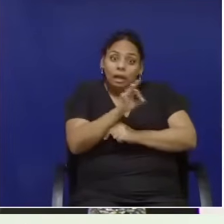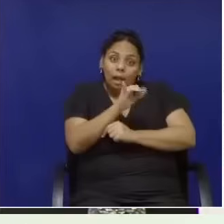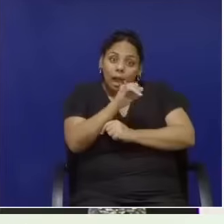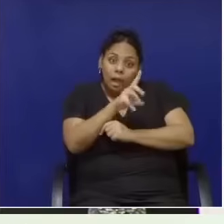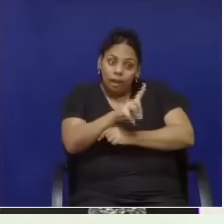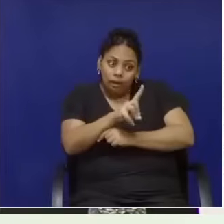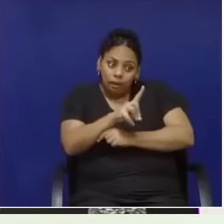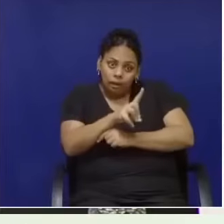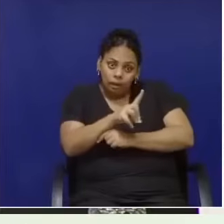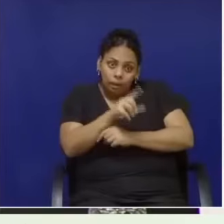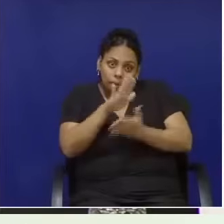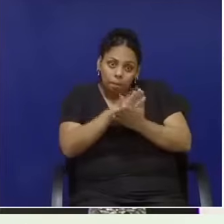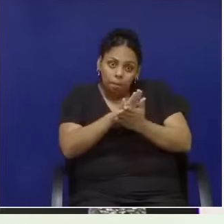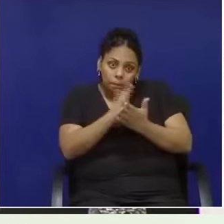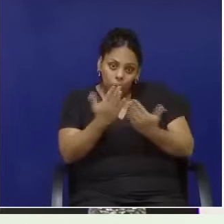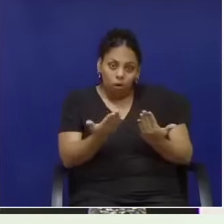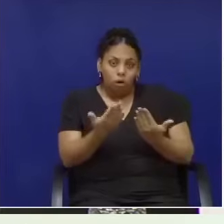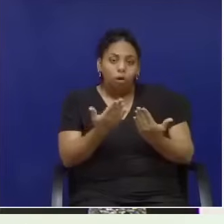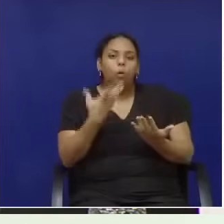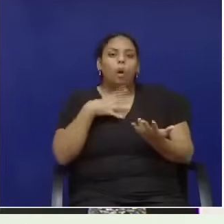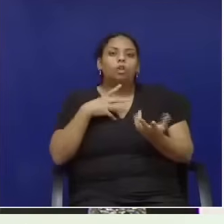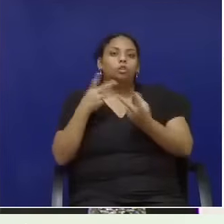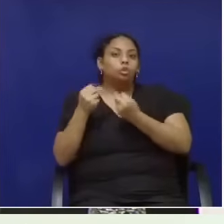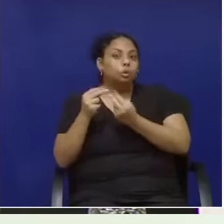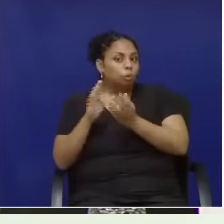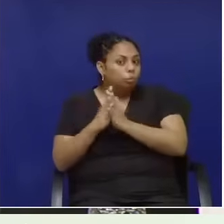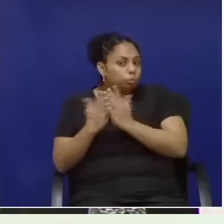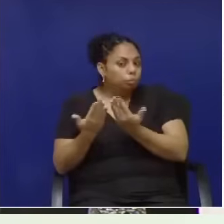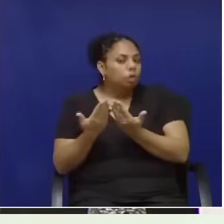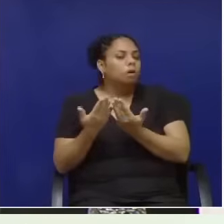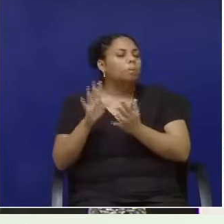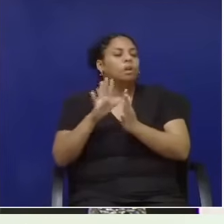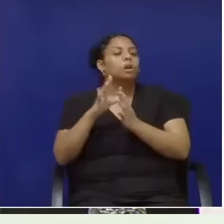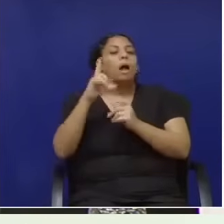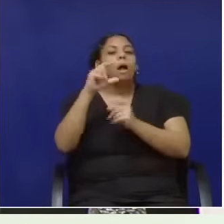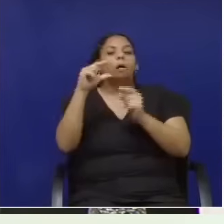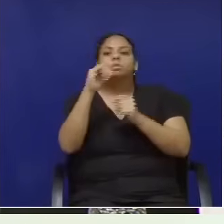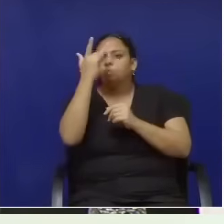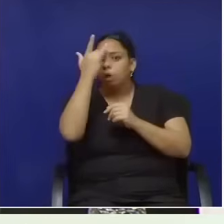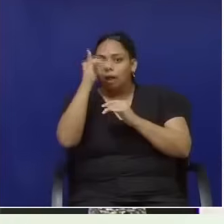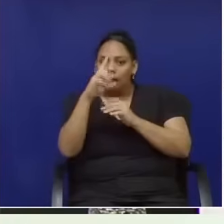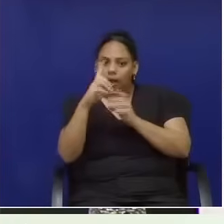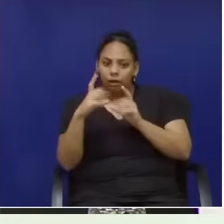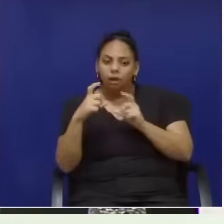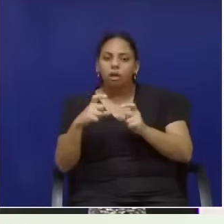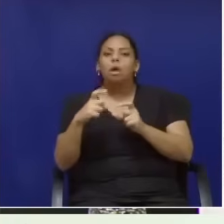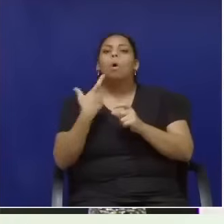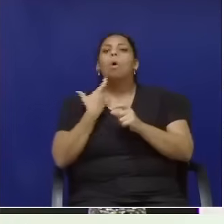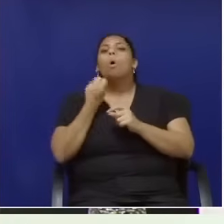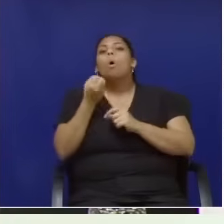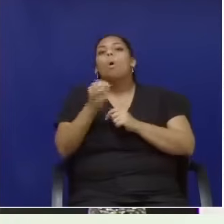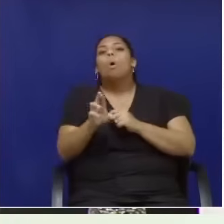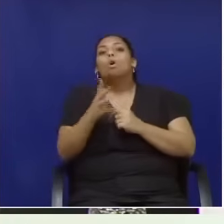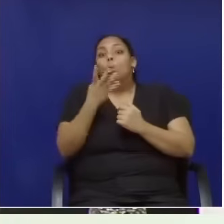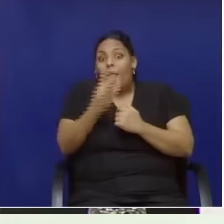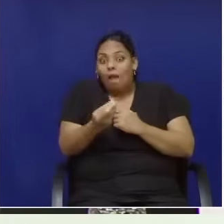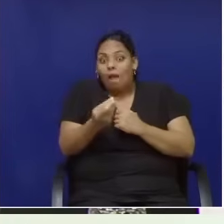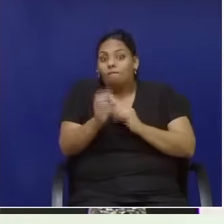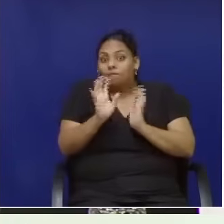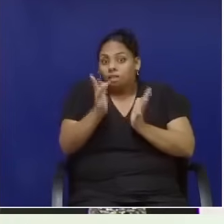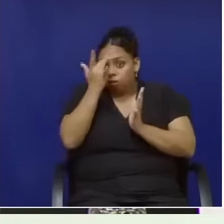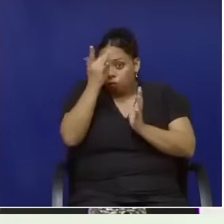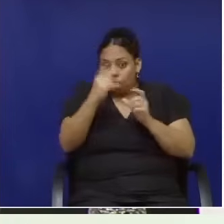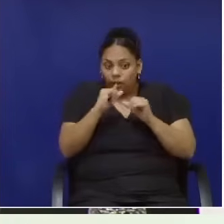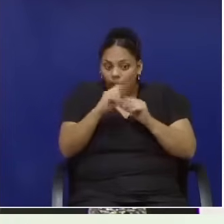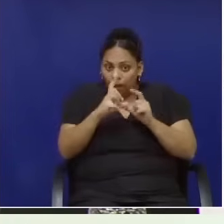secure document, or if you've lost or your existing Smart ID has been stolen, you're currently able to do that replacement service, and